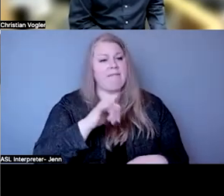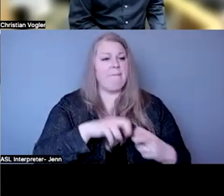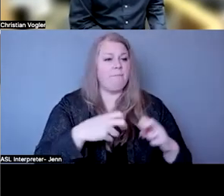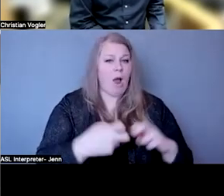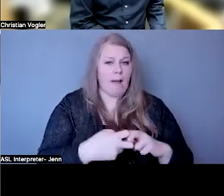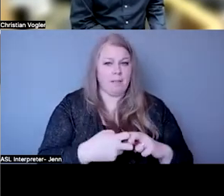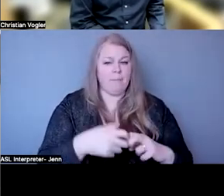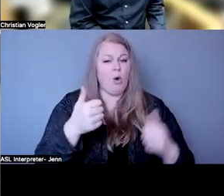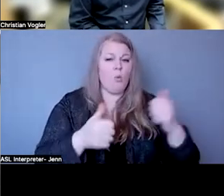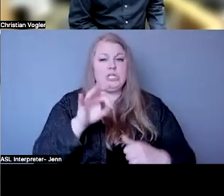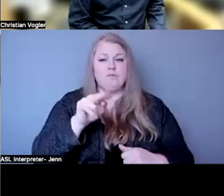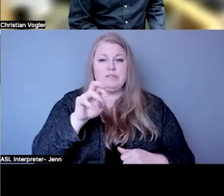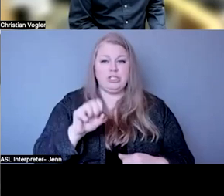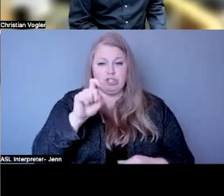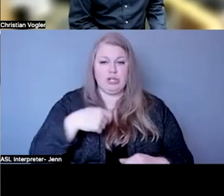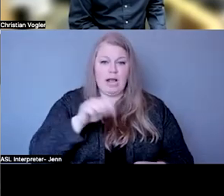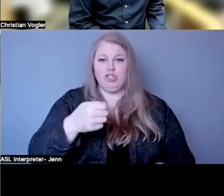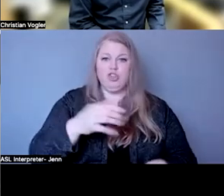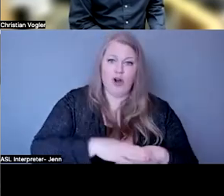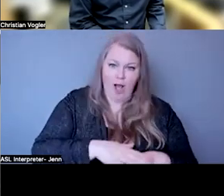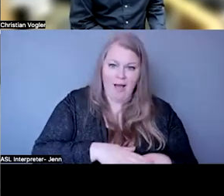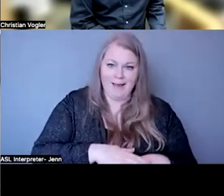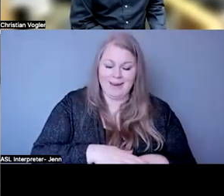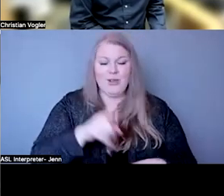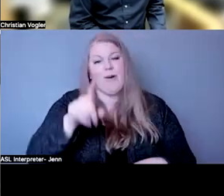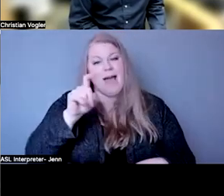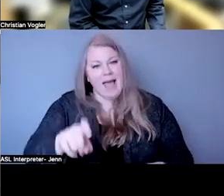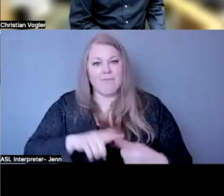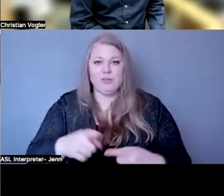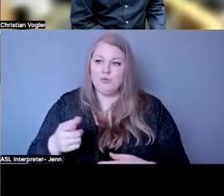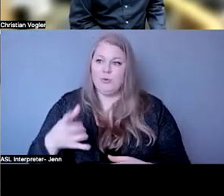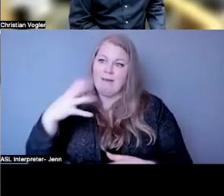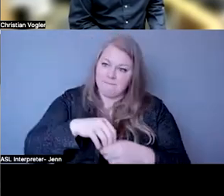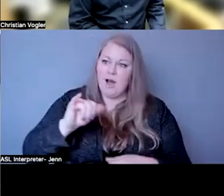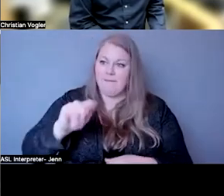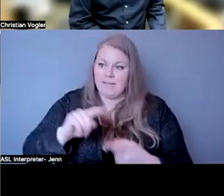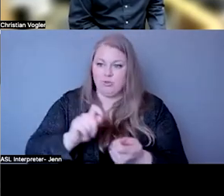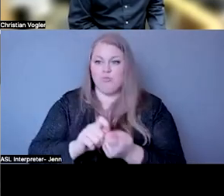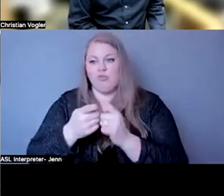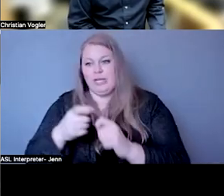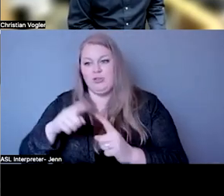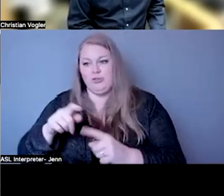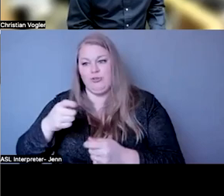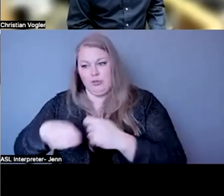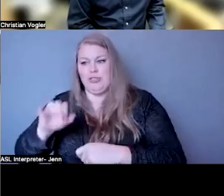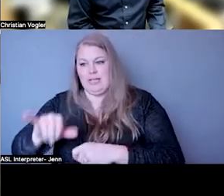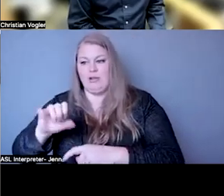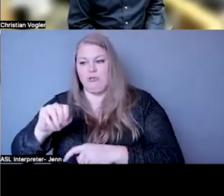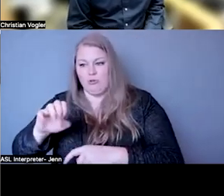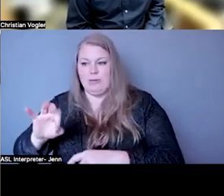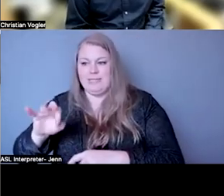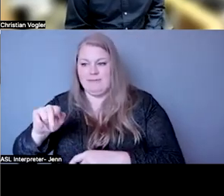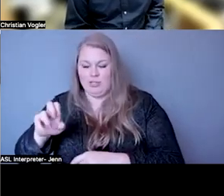of these features should I be turning on? So you actually have to involve it to turn on the source features as we go forward.